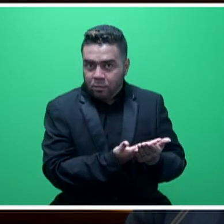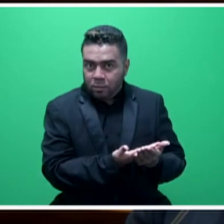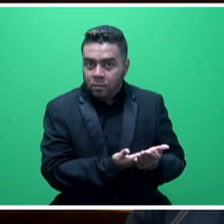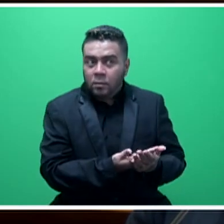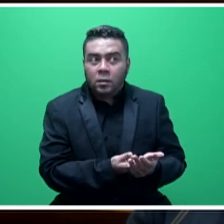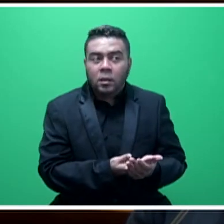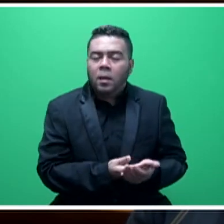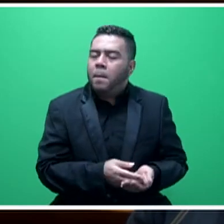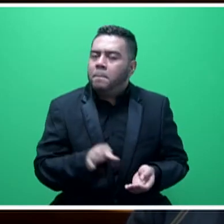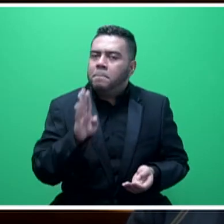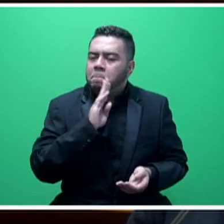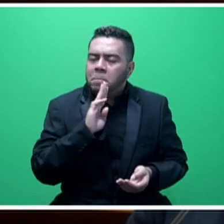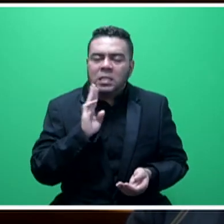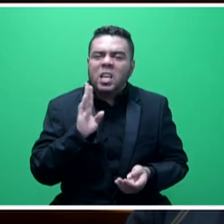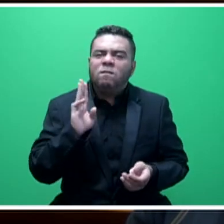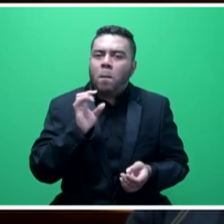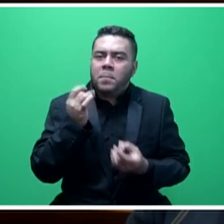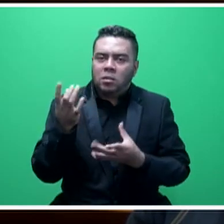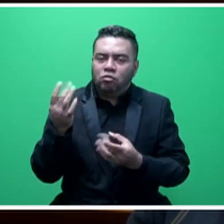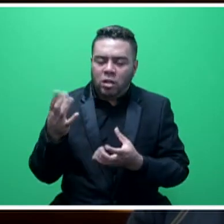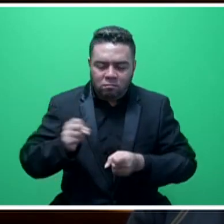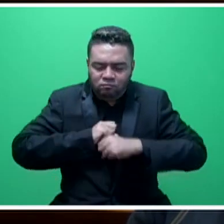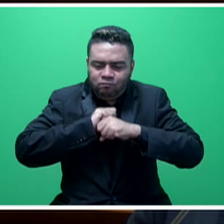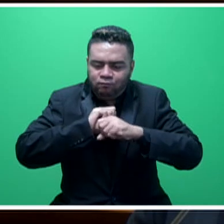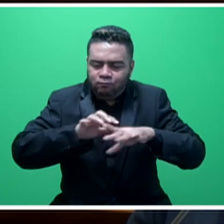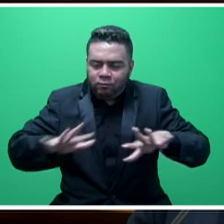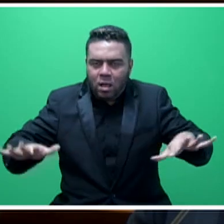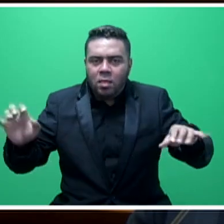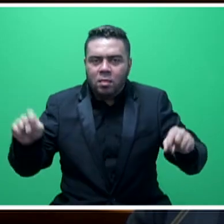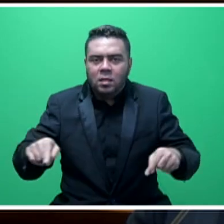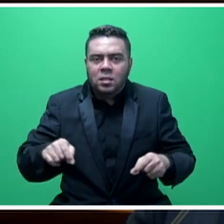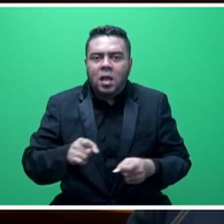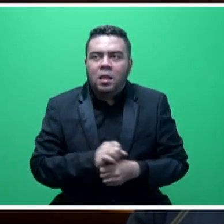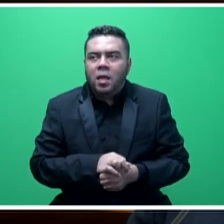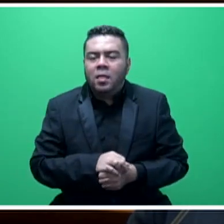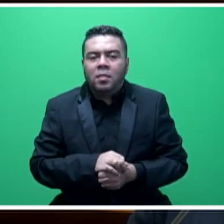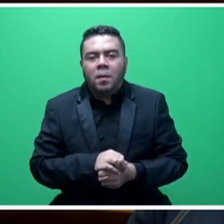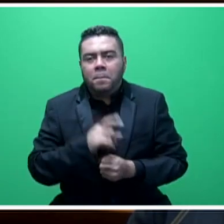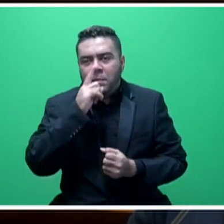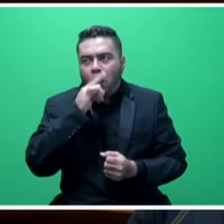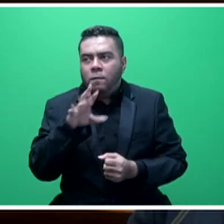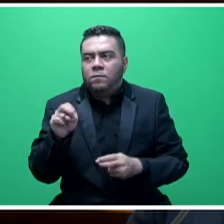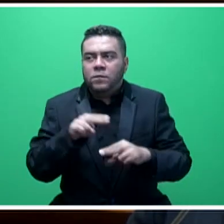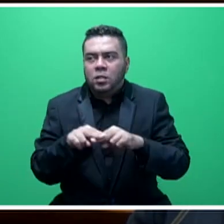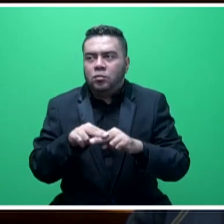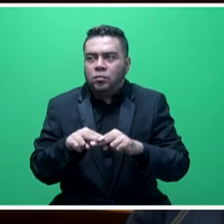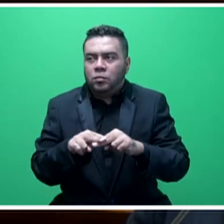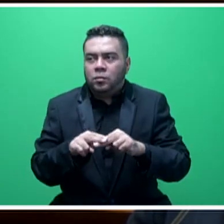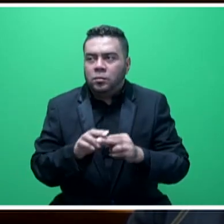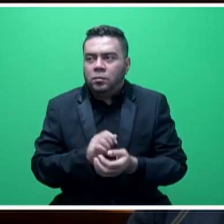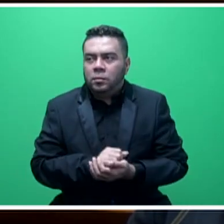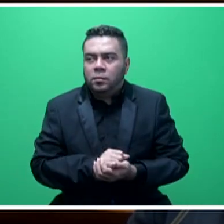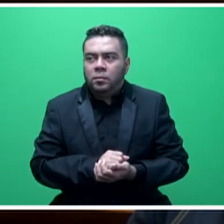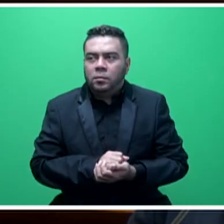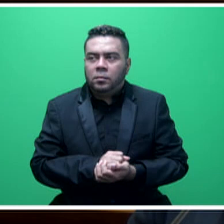form, misinformation is being spread around this House and to the general public of Fiji, Mr. Speaker, sir. Today, Mr. Speaker,